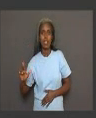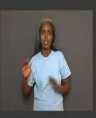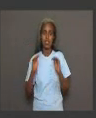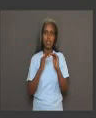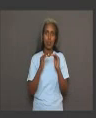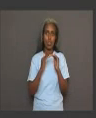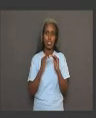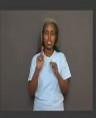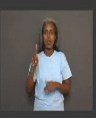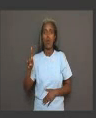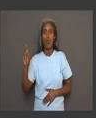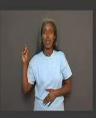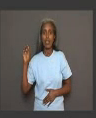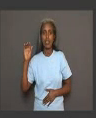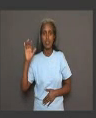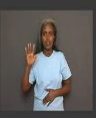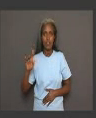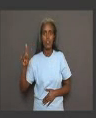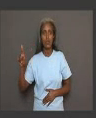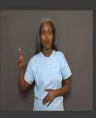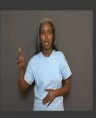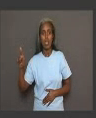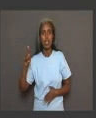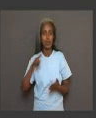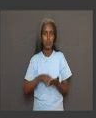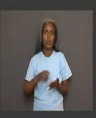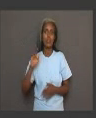BL equals